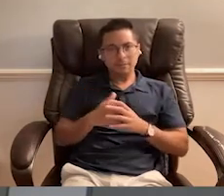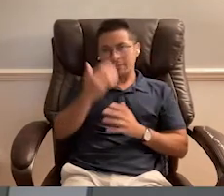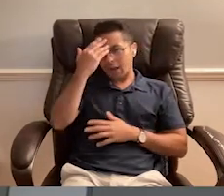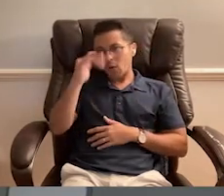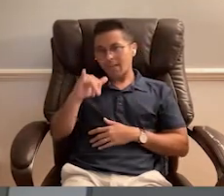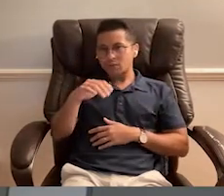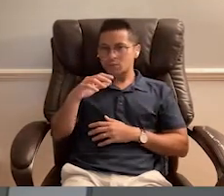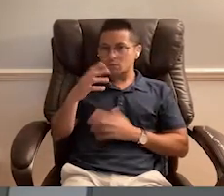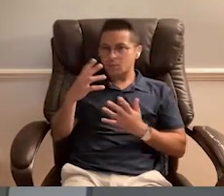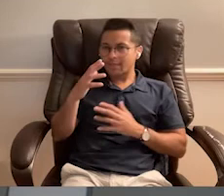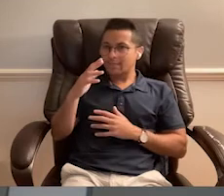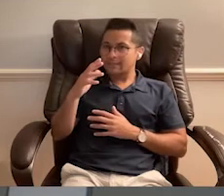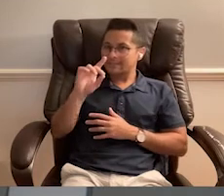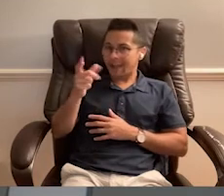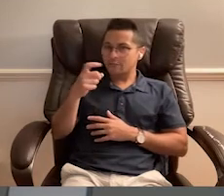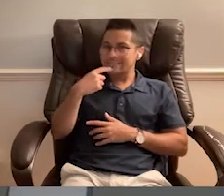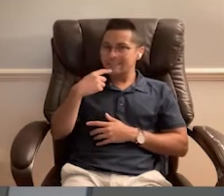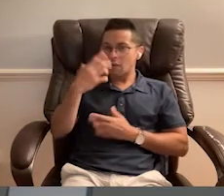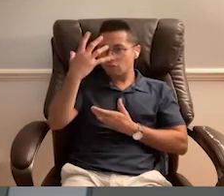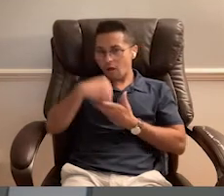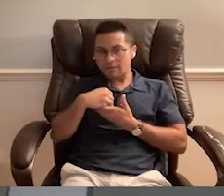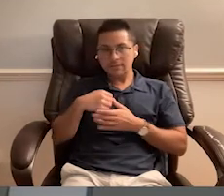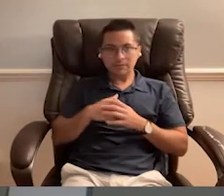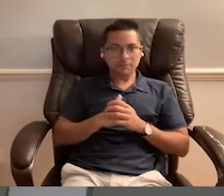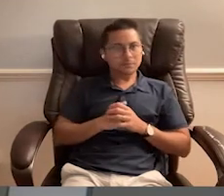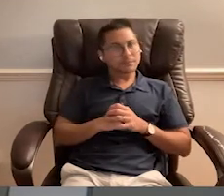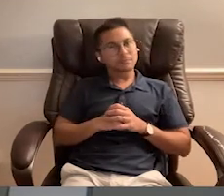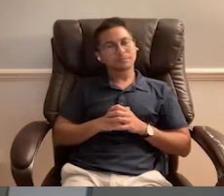don't recall seeing that, even though that's what the diagnosis says, so.